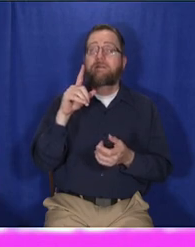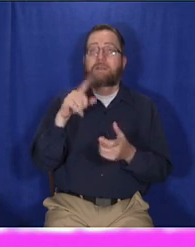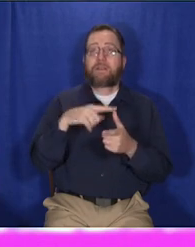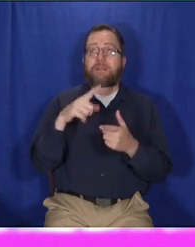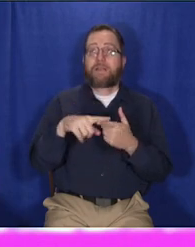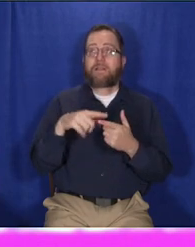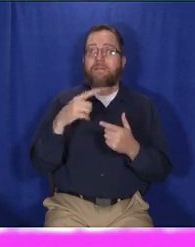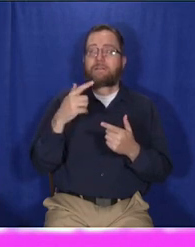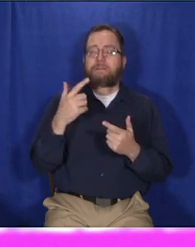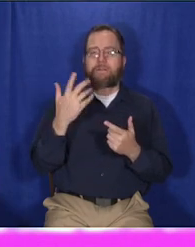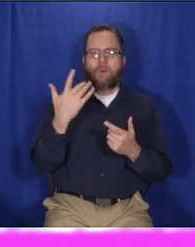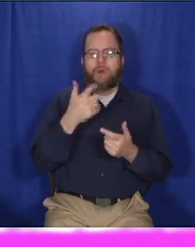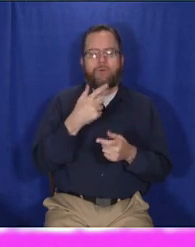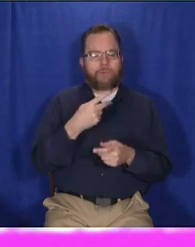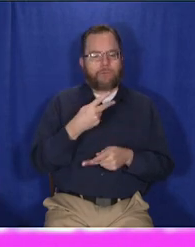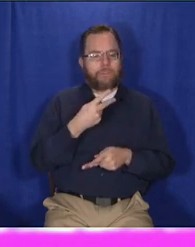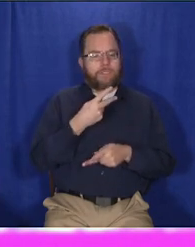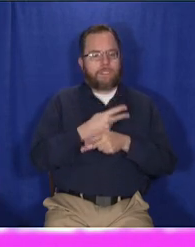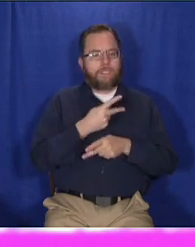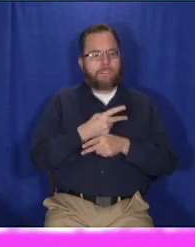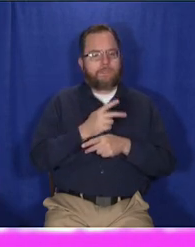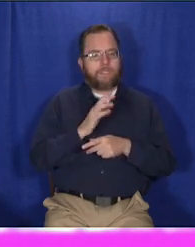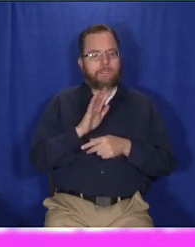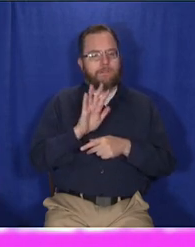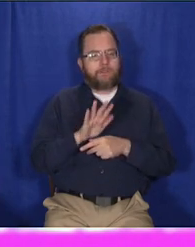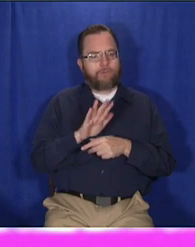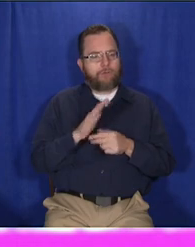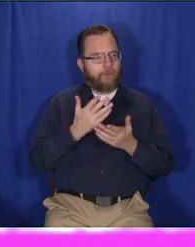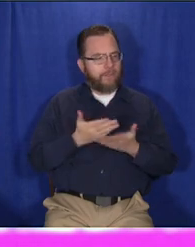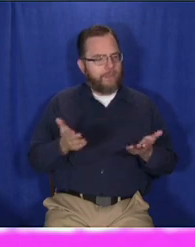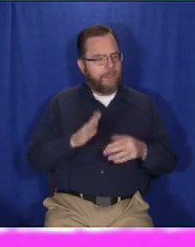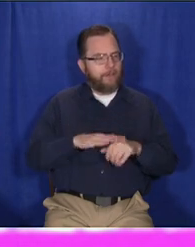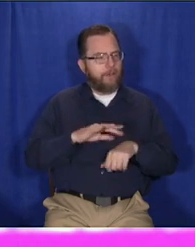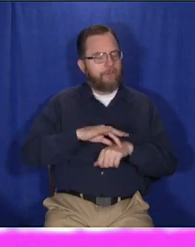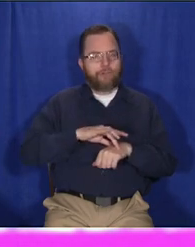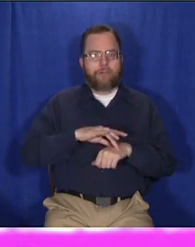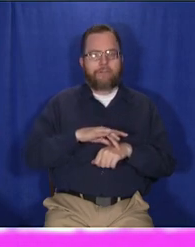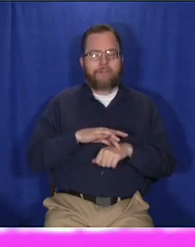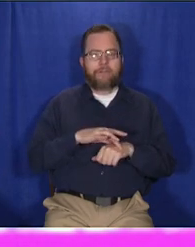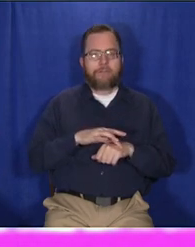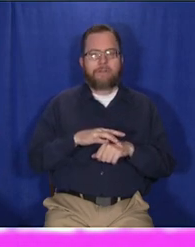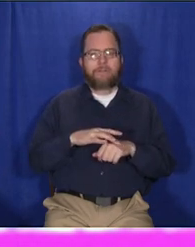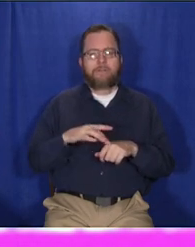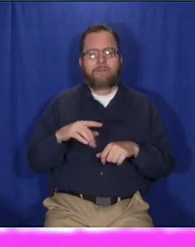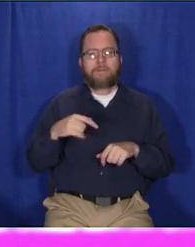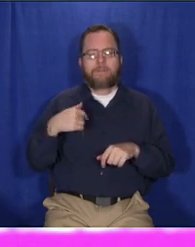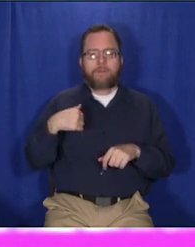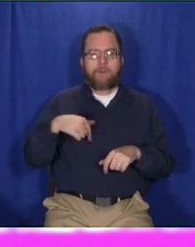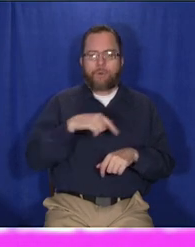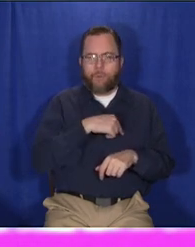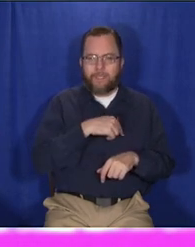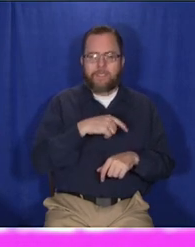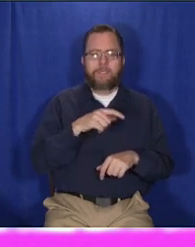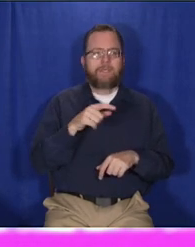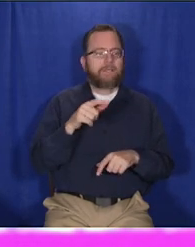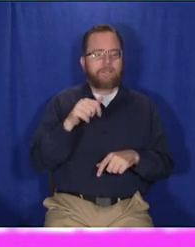share this rightful claim on you, do we not even more? Nevertheless, we have not made use of this right, but we endure